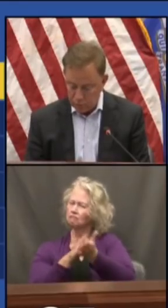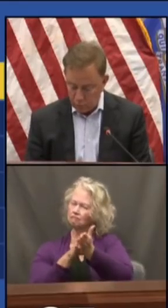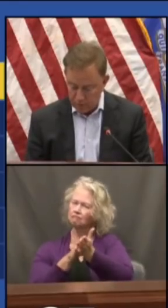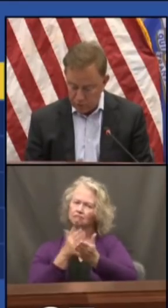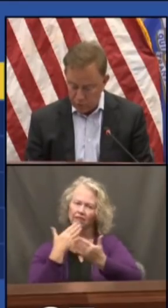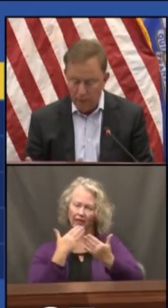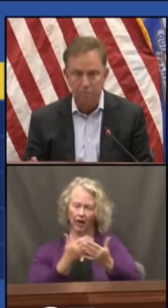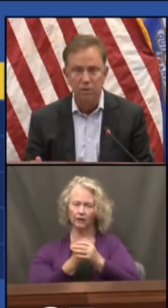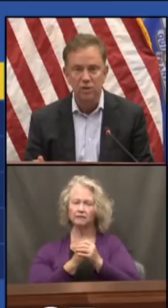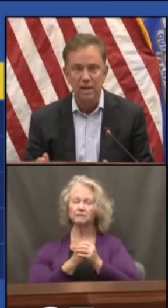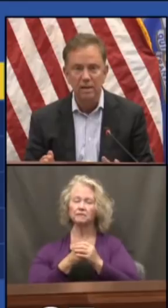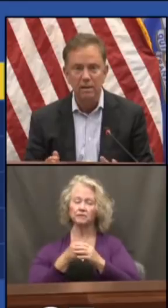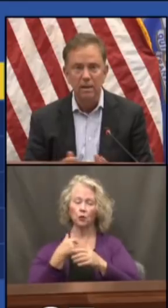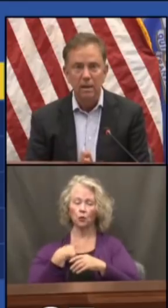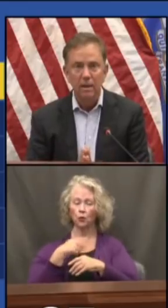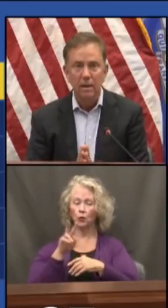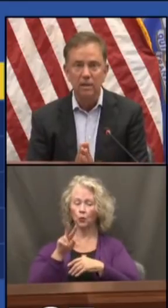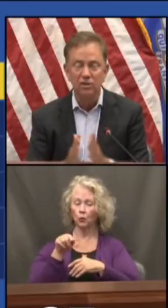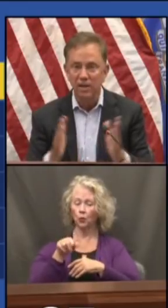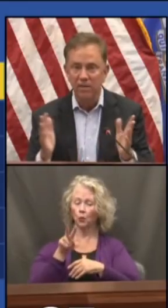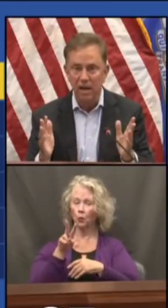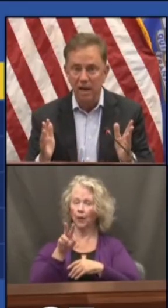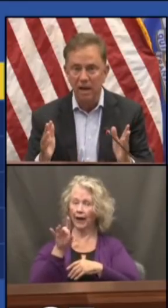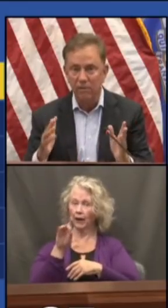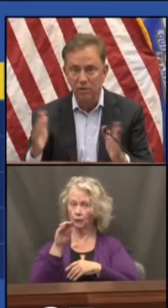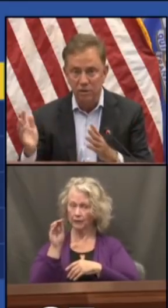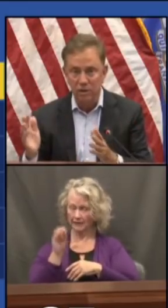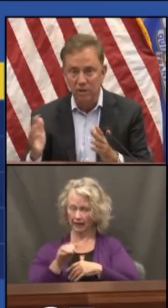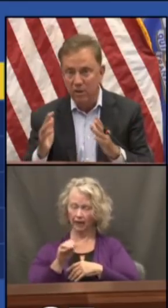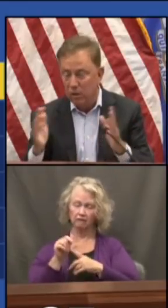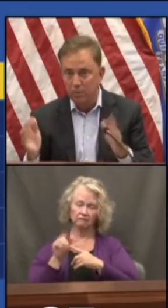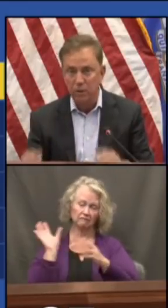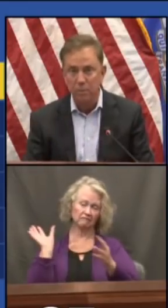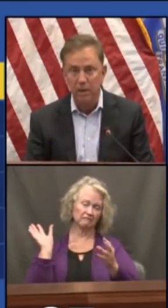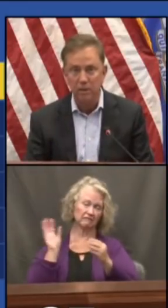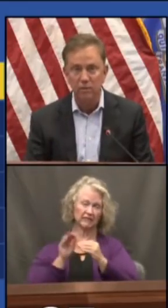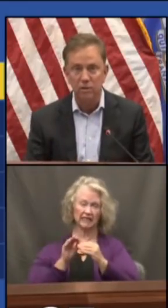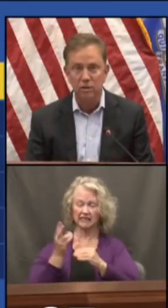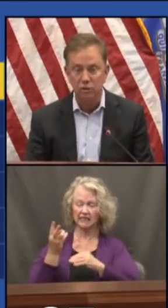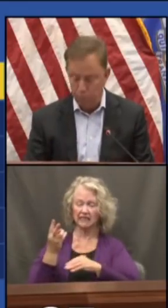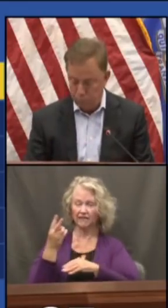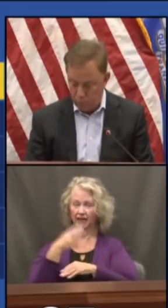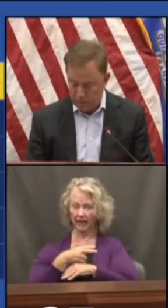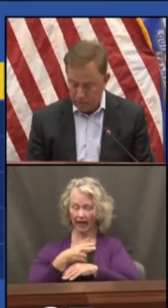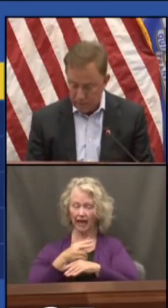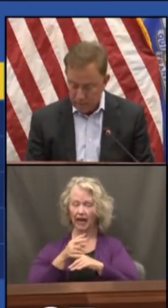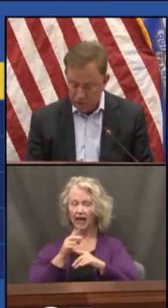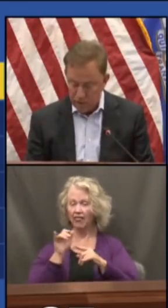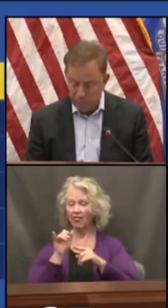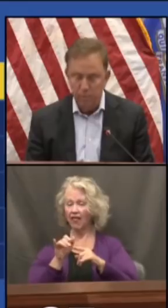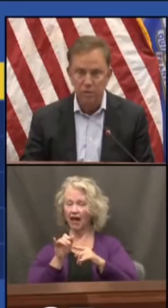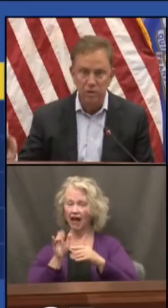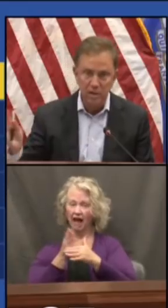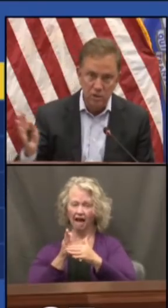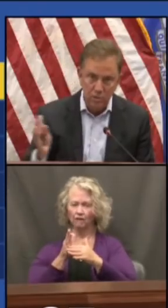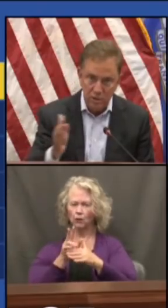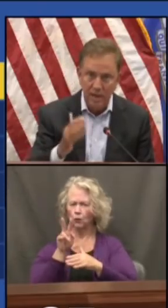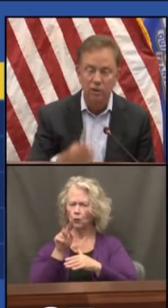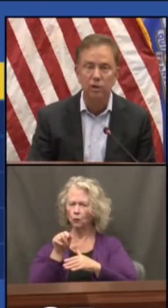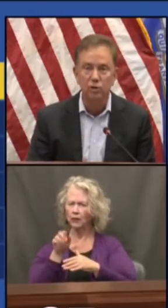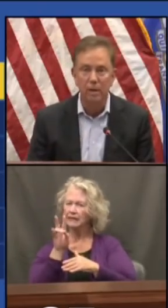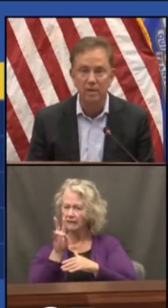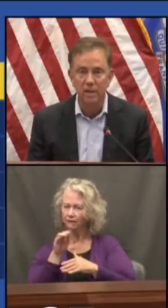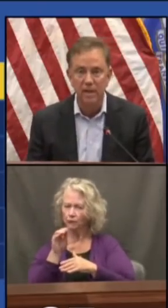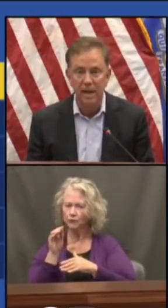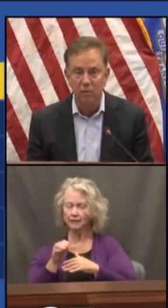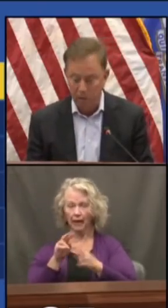at 2.28%. The 7-day average, just to give you a little perspective, is at 2.7%. So it's